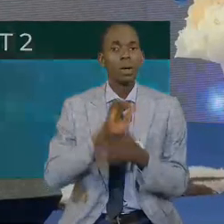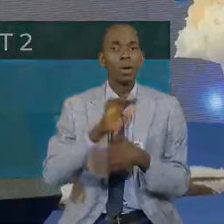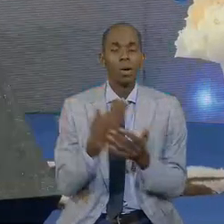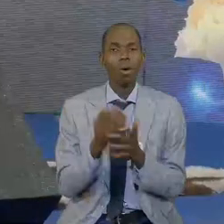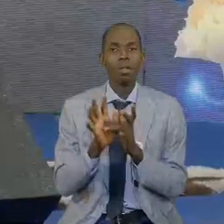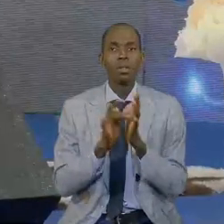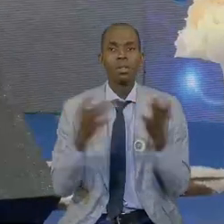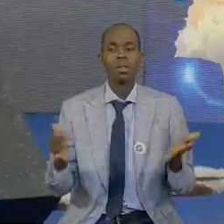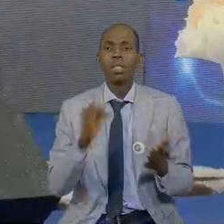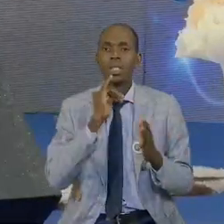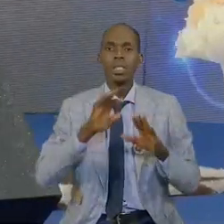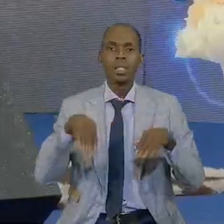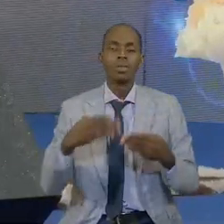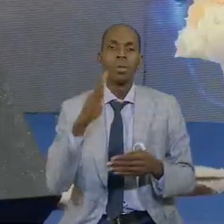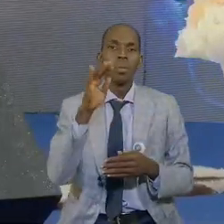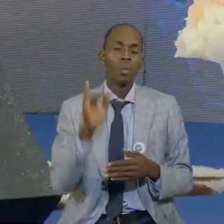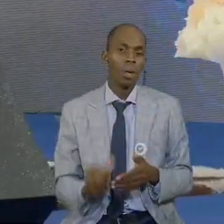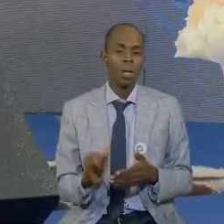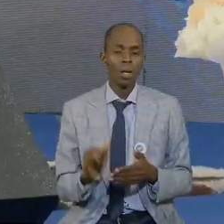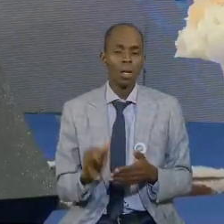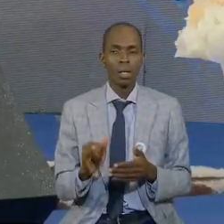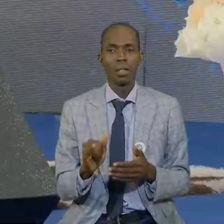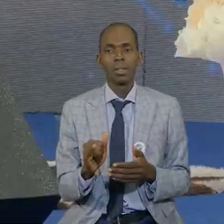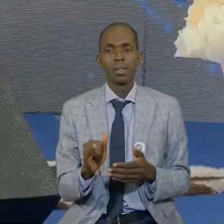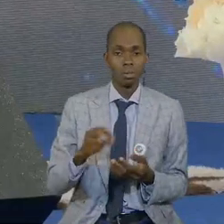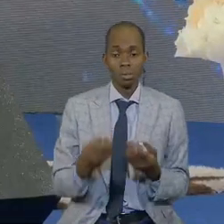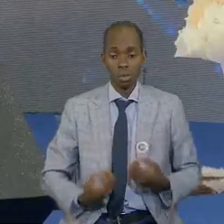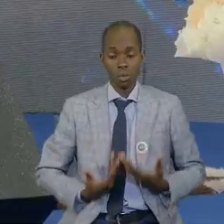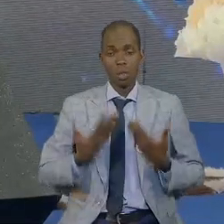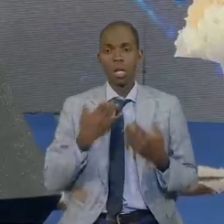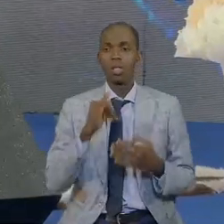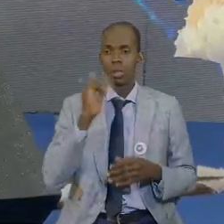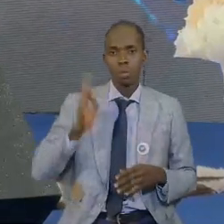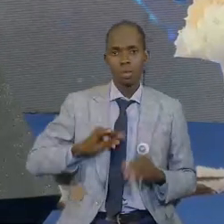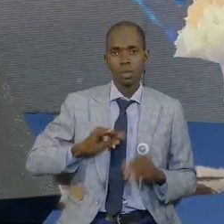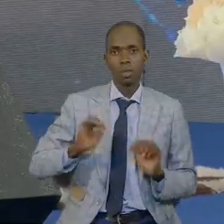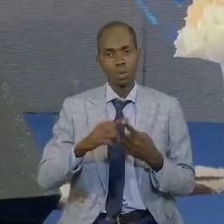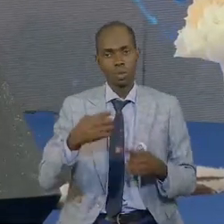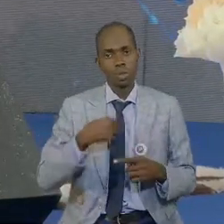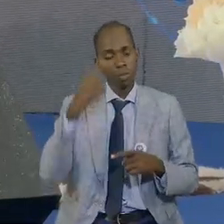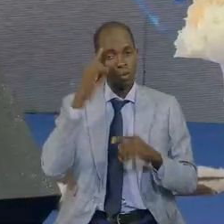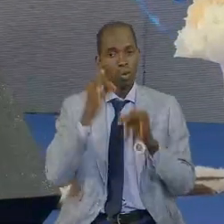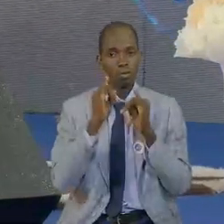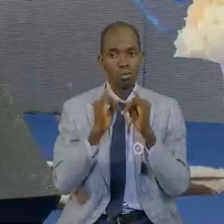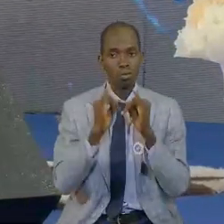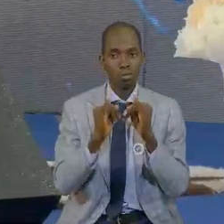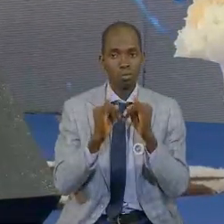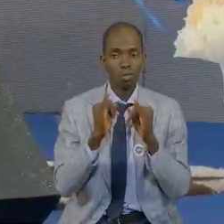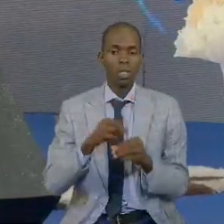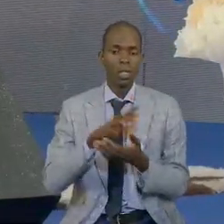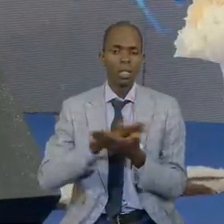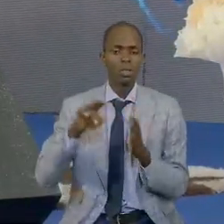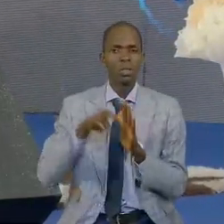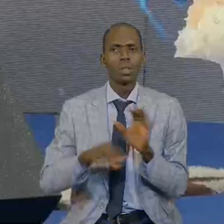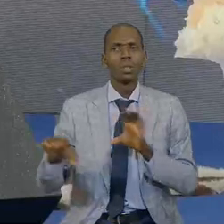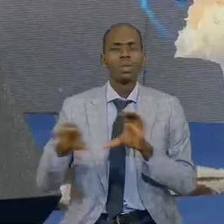by inspiration and is profitable for me, for doctrine, for instruction in righteousness? Do I